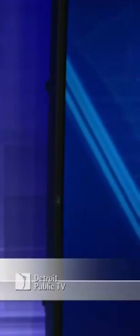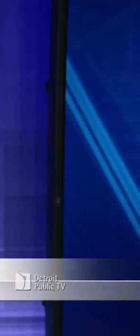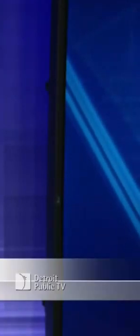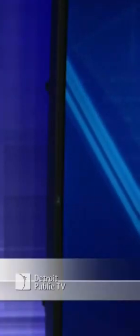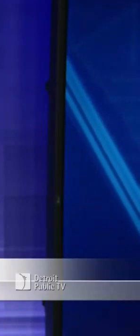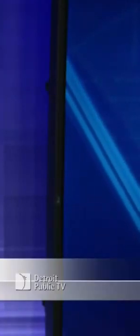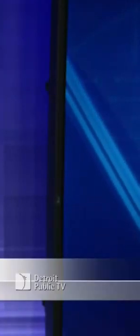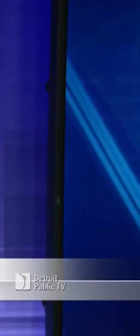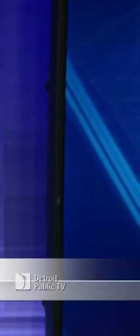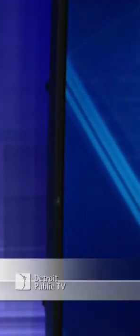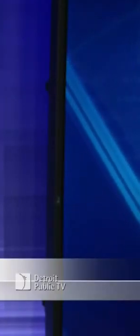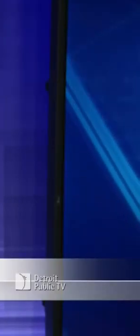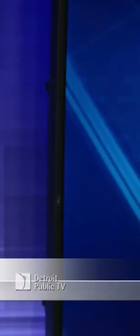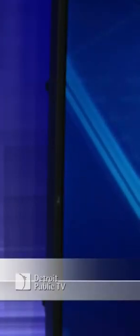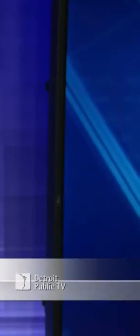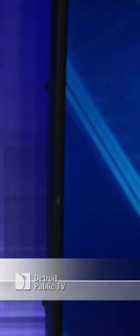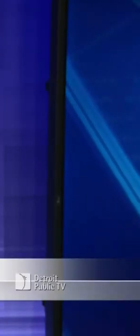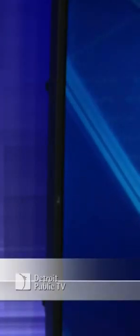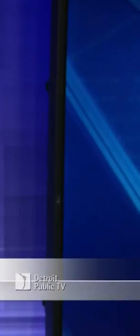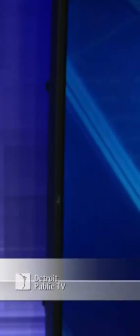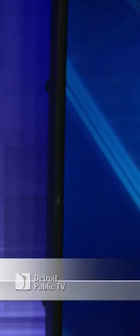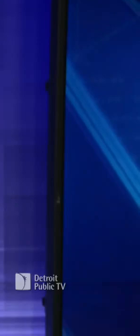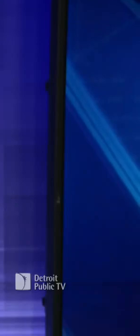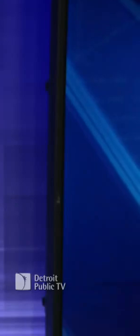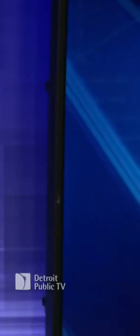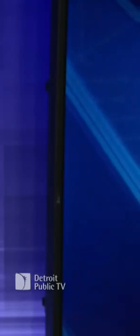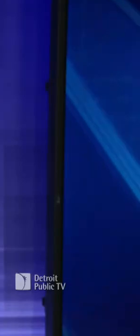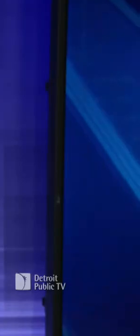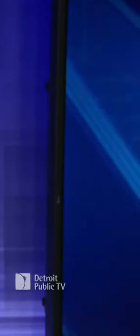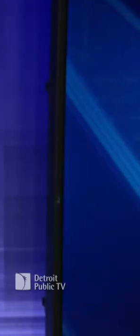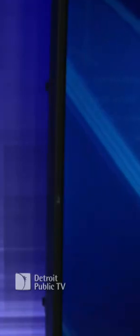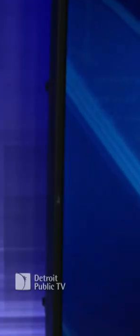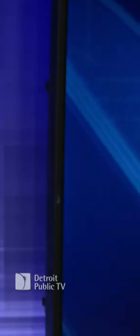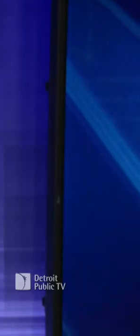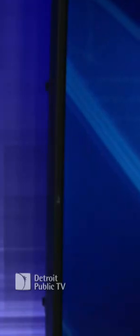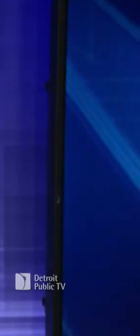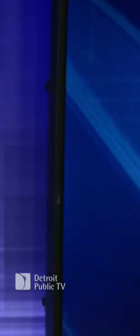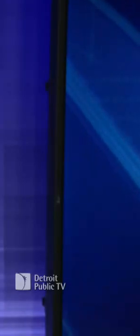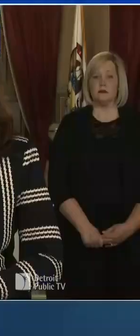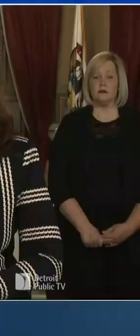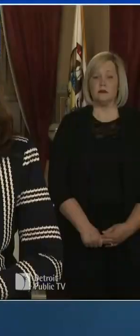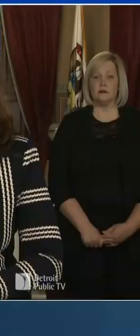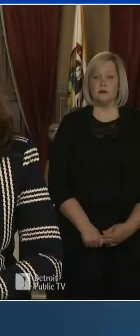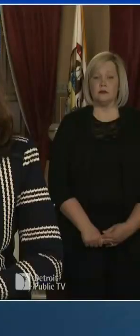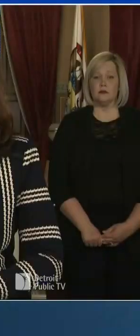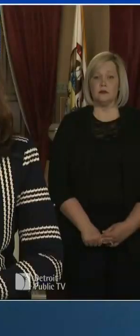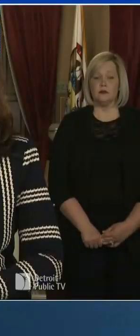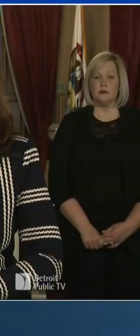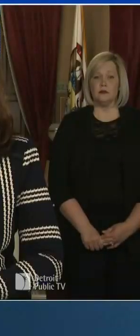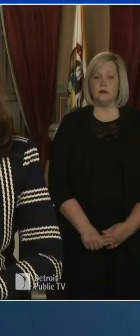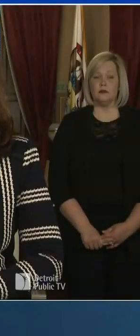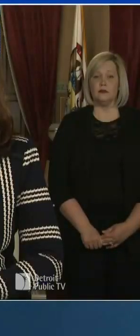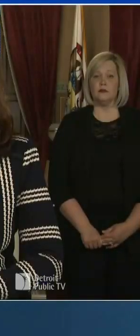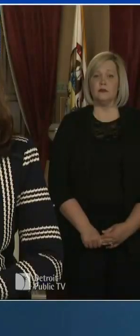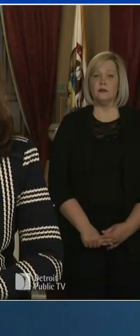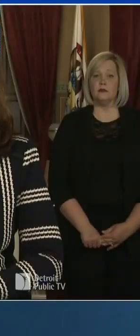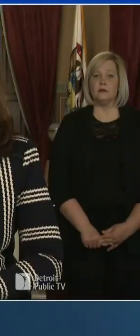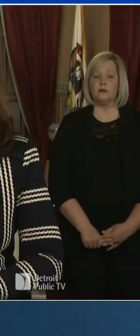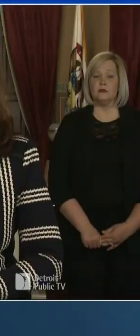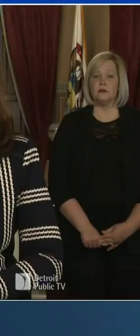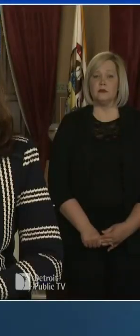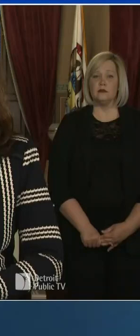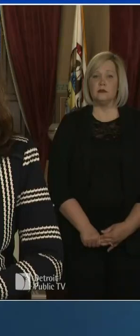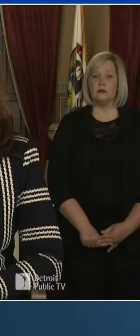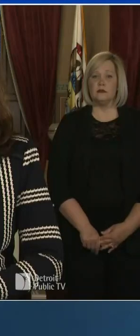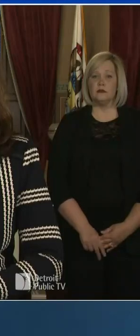Governor, I want to make this quick. Everybody wants to know banquet halls, caterers, families, where is the finish line? What will this